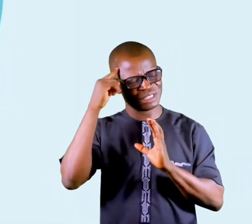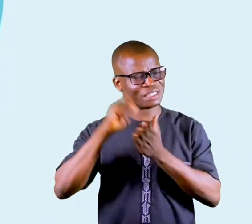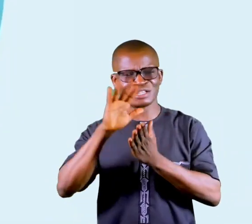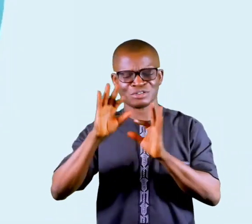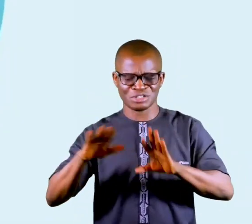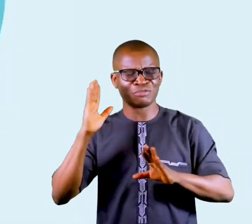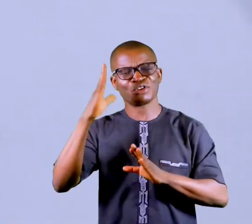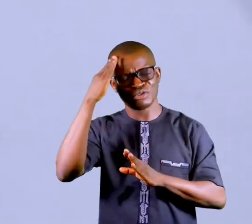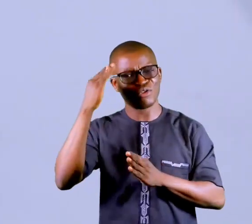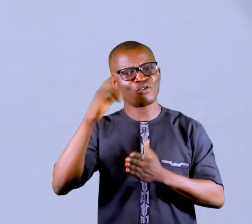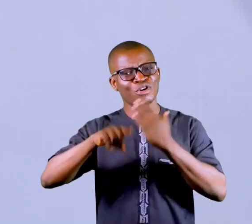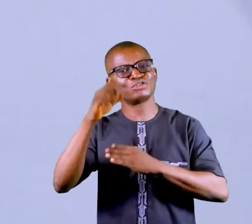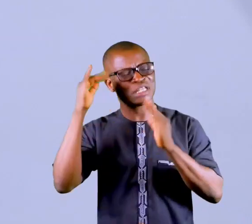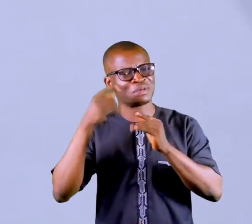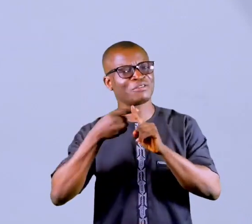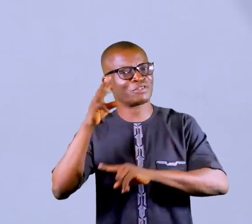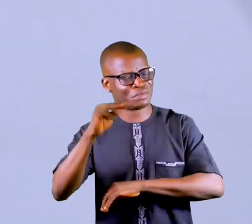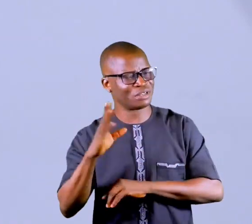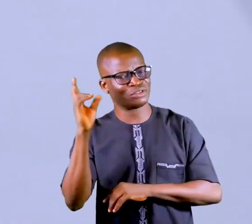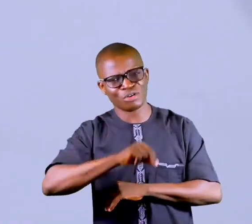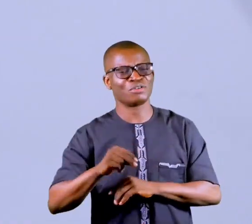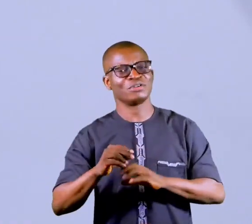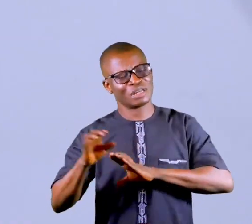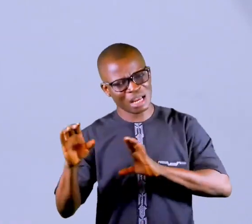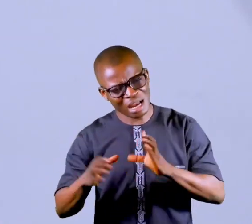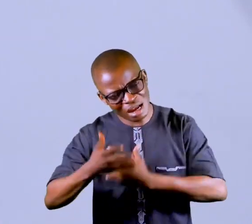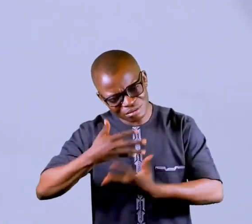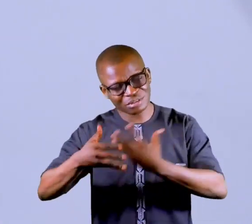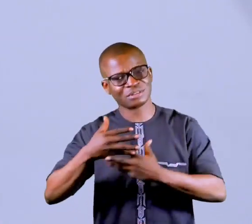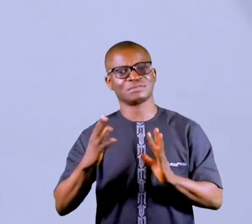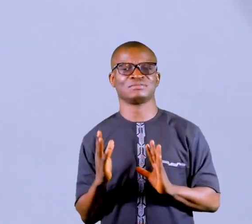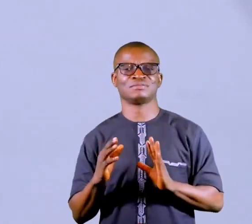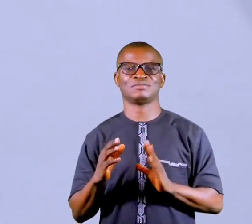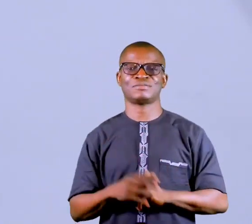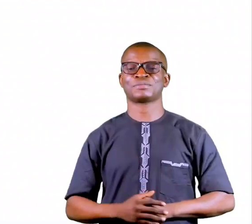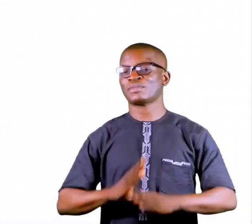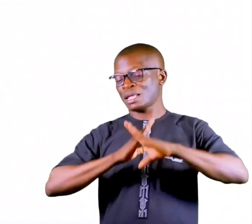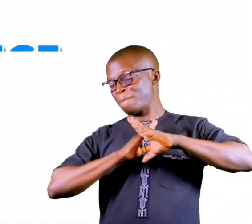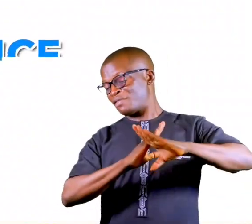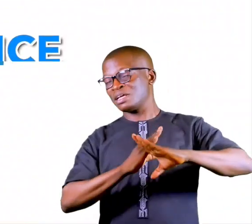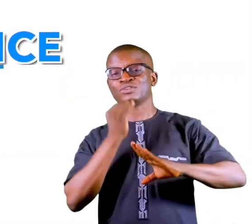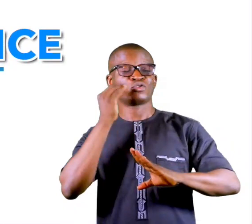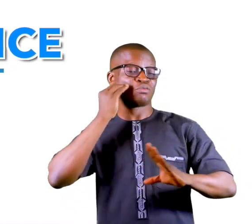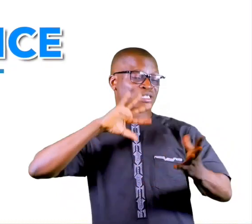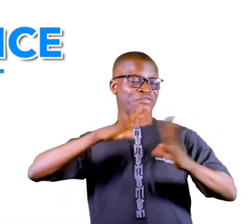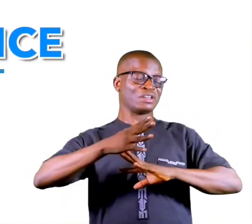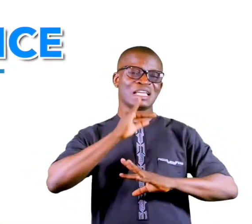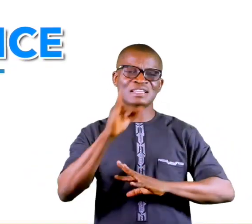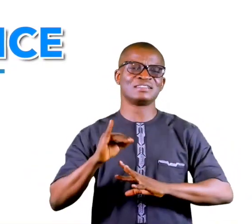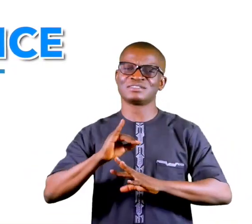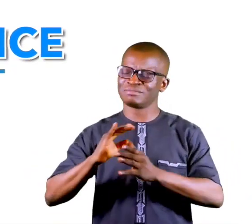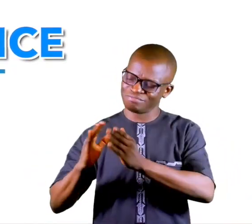know what is expected of them. And then if they break the rules or routines, there should be consequences. Preventing domestic